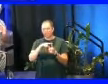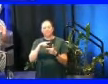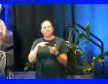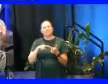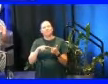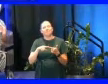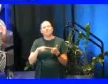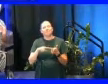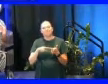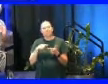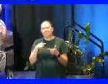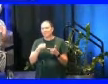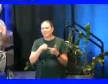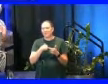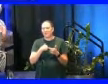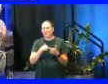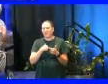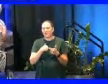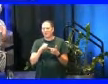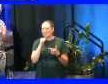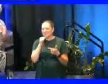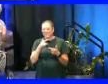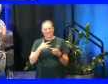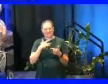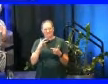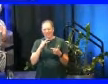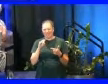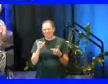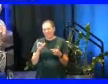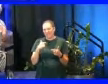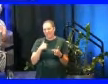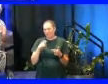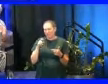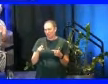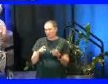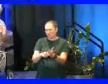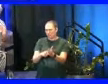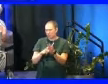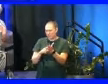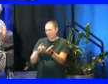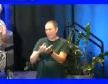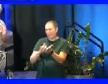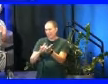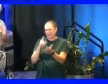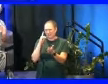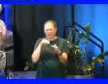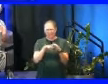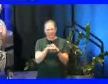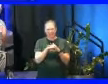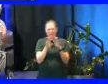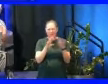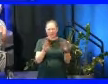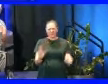I would not, I did not feel that I should be medicated just to get housing. And that